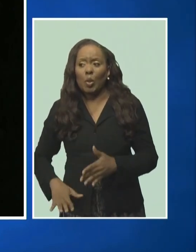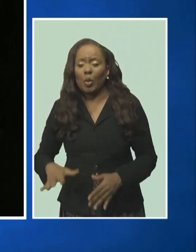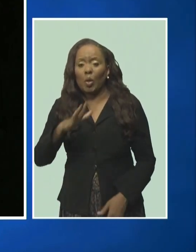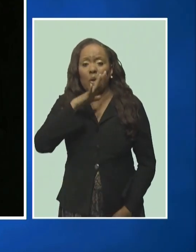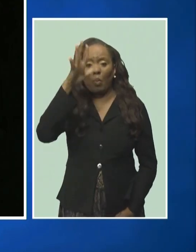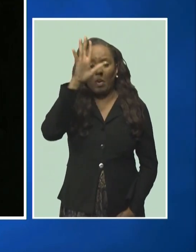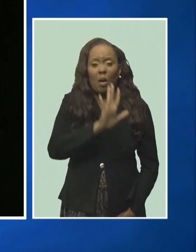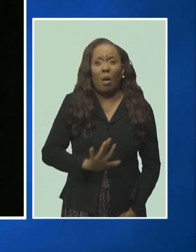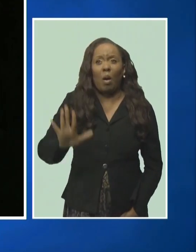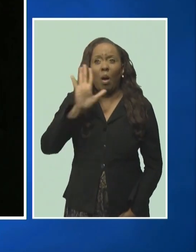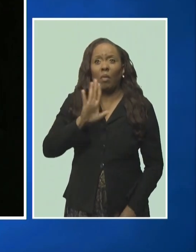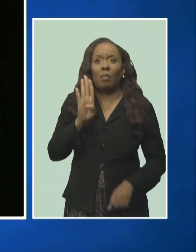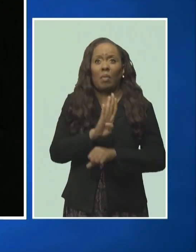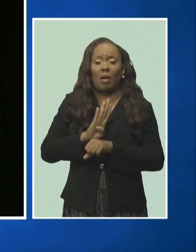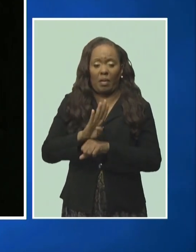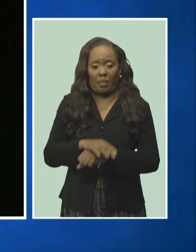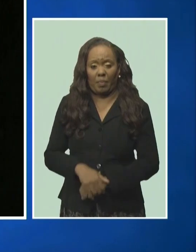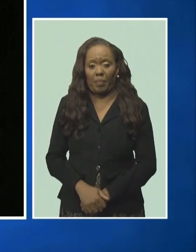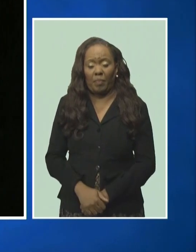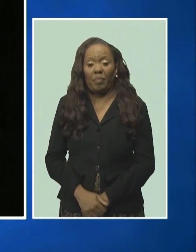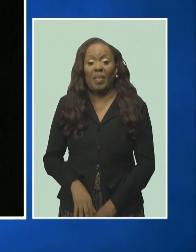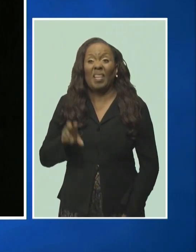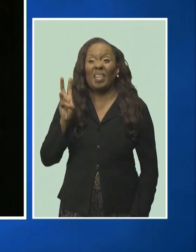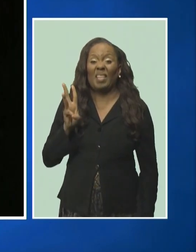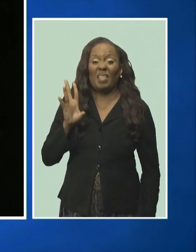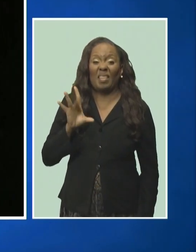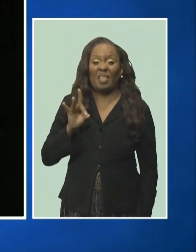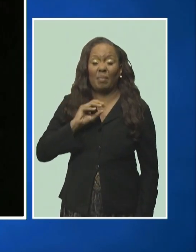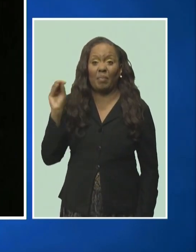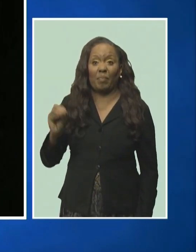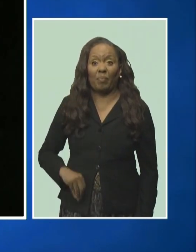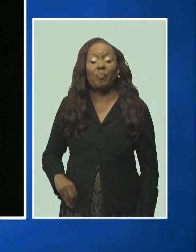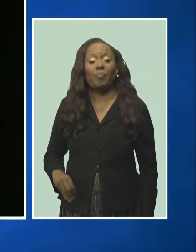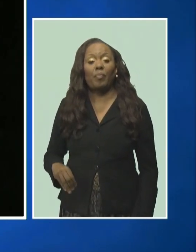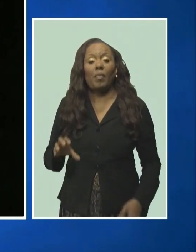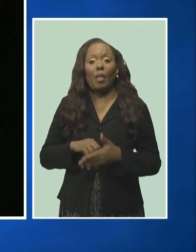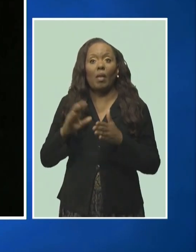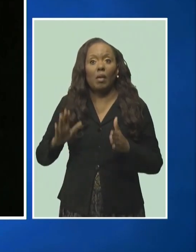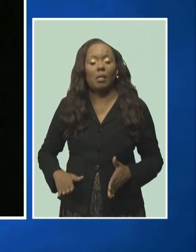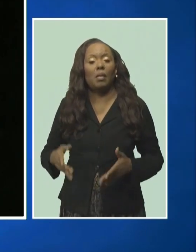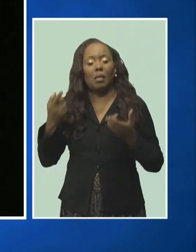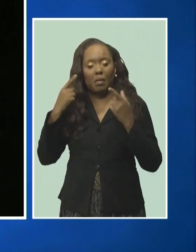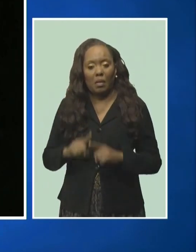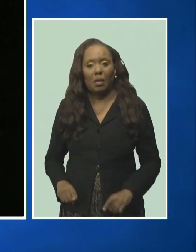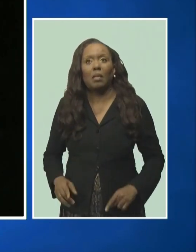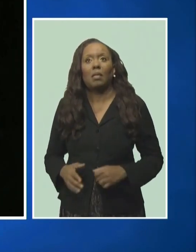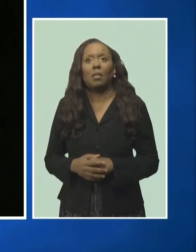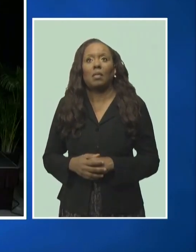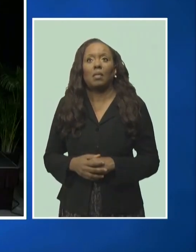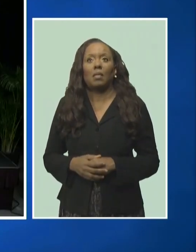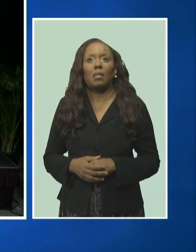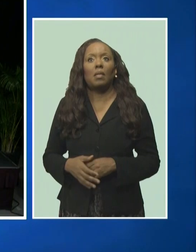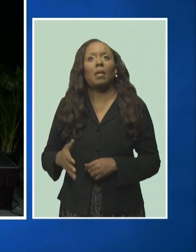I want to publicly applaud the organizers for the competition. There were performances on the theme, A Bright Future